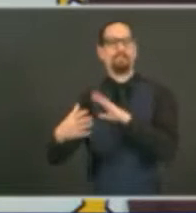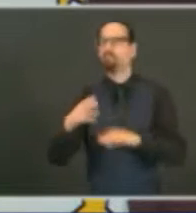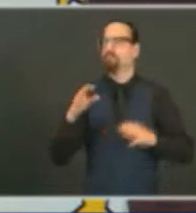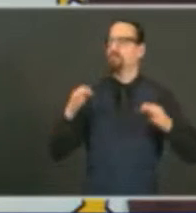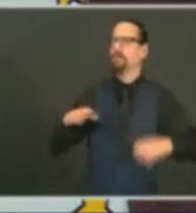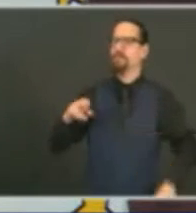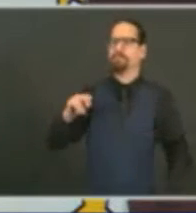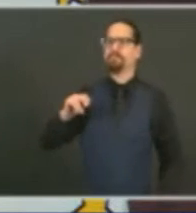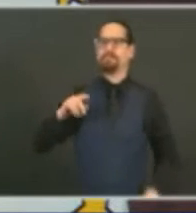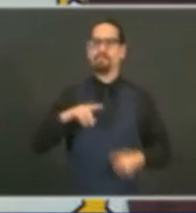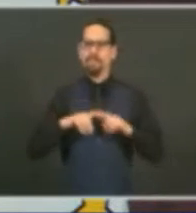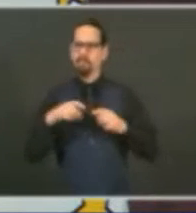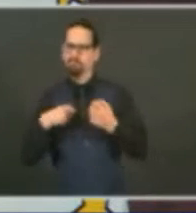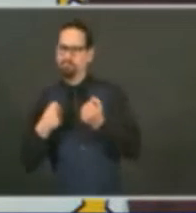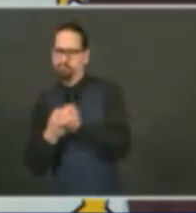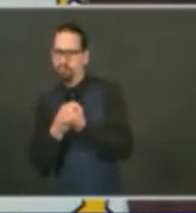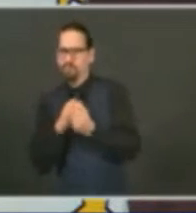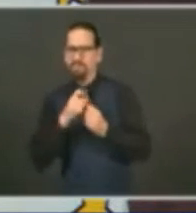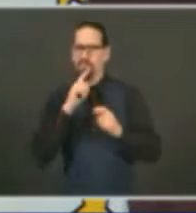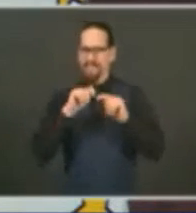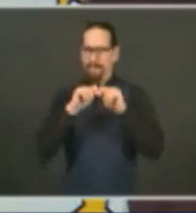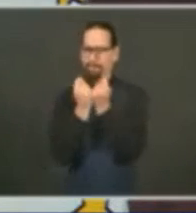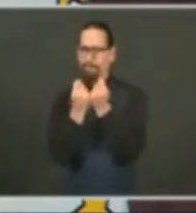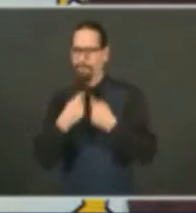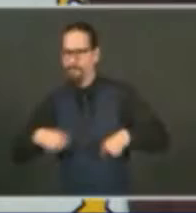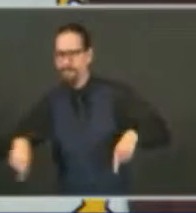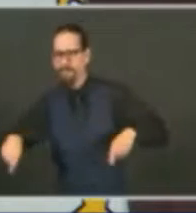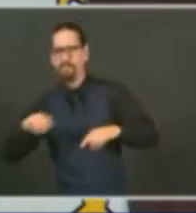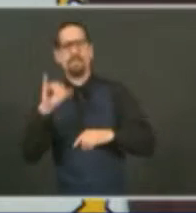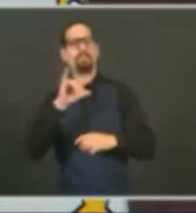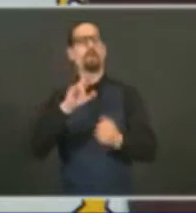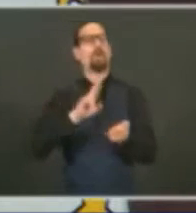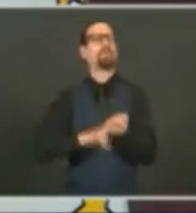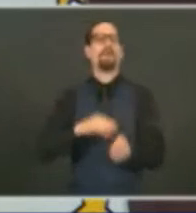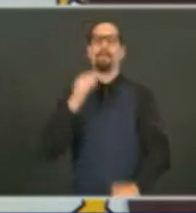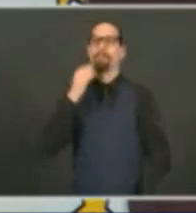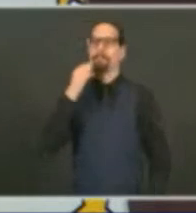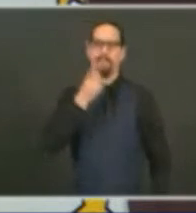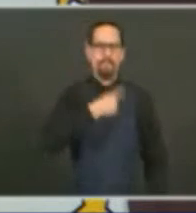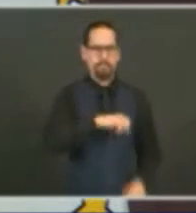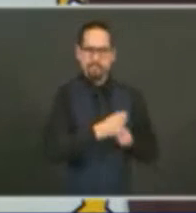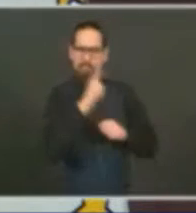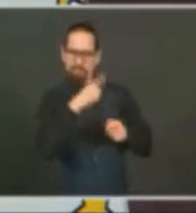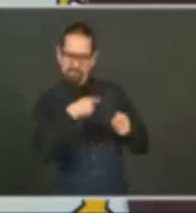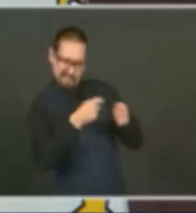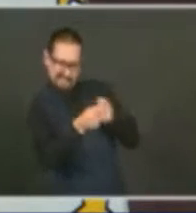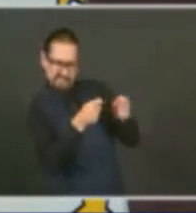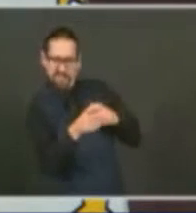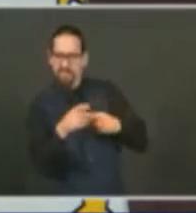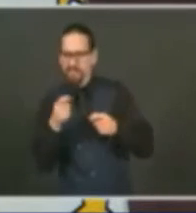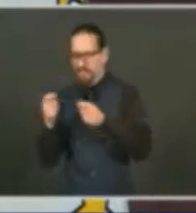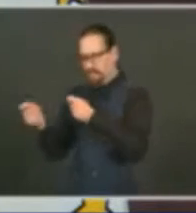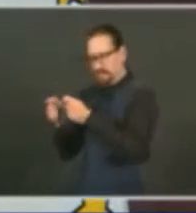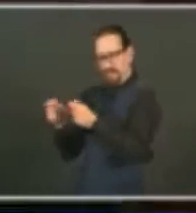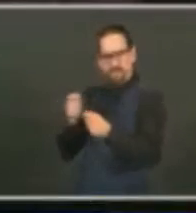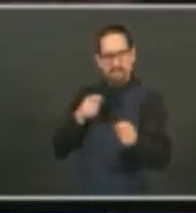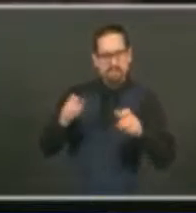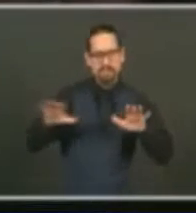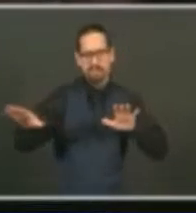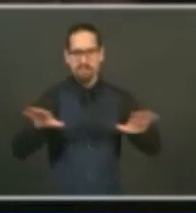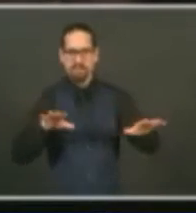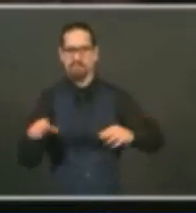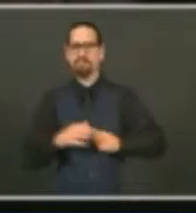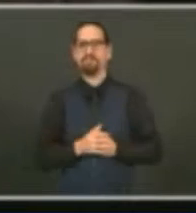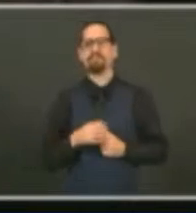We put one of our teams in there, just like we do in a nursing home, and we're trying to get our arms around the situation. Governor, what's the